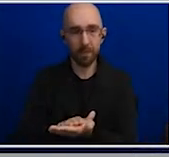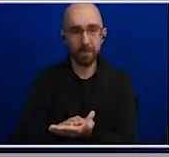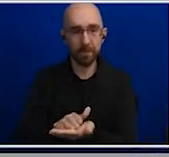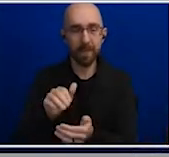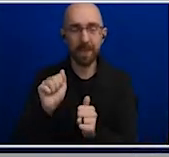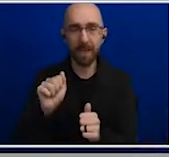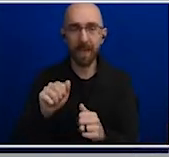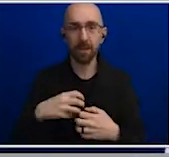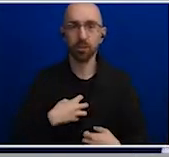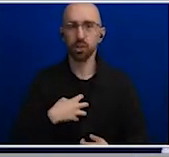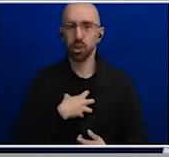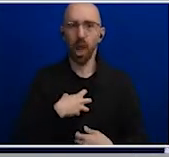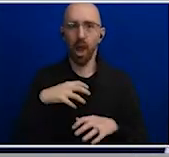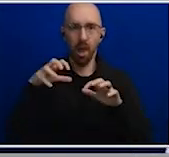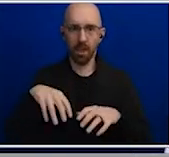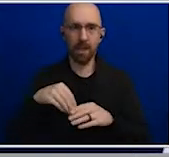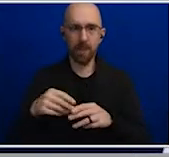place. So